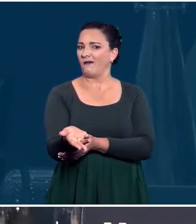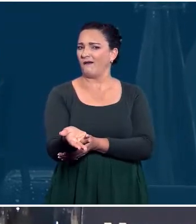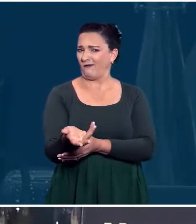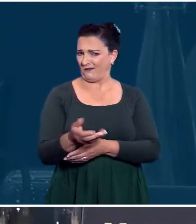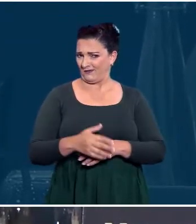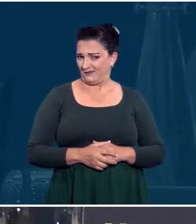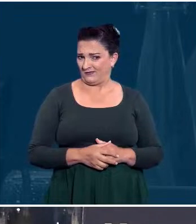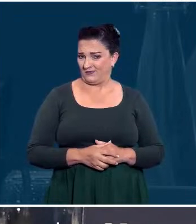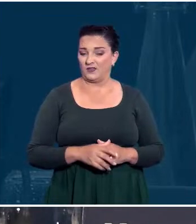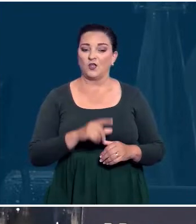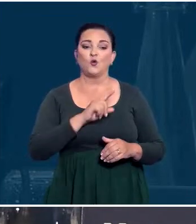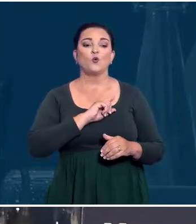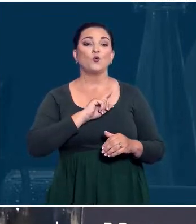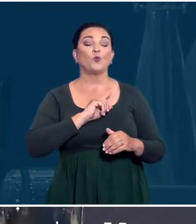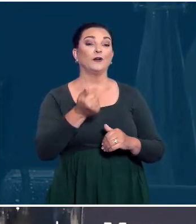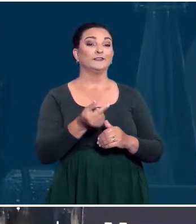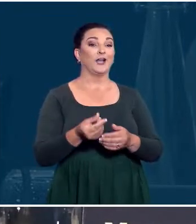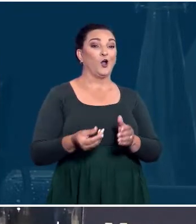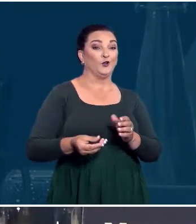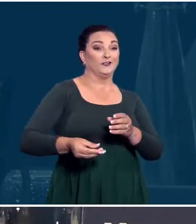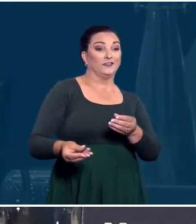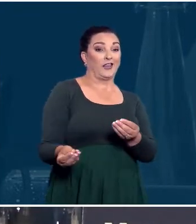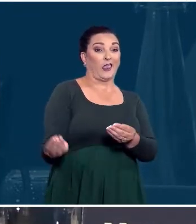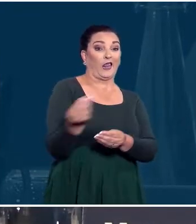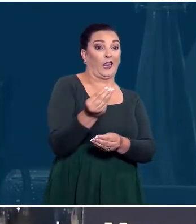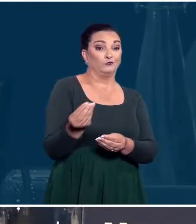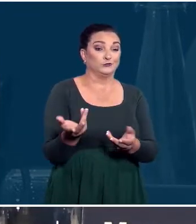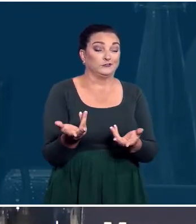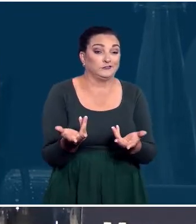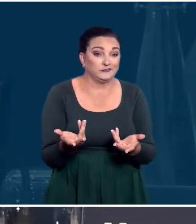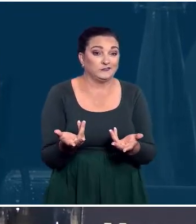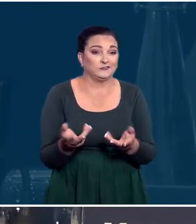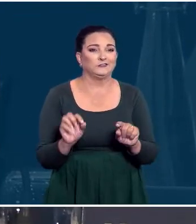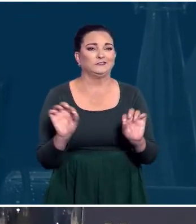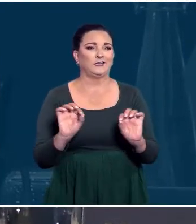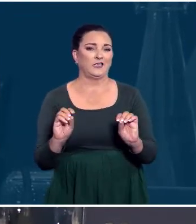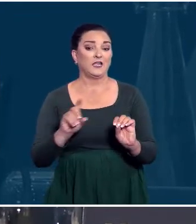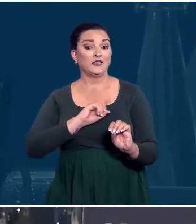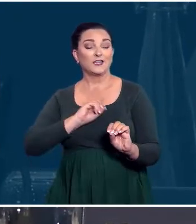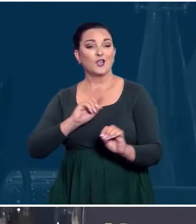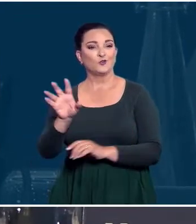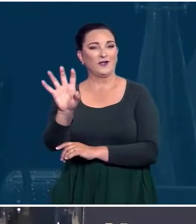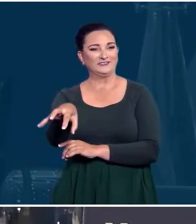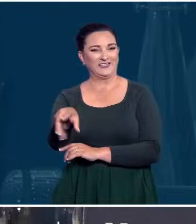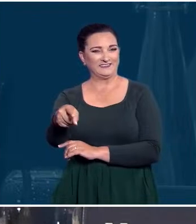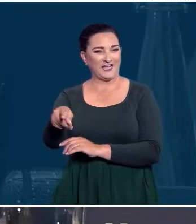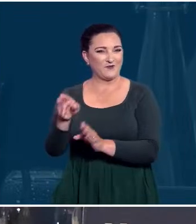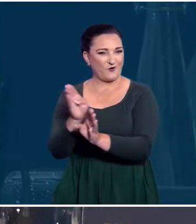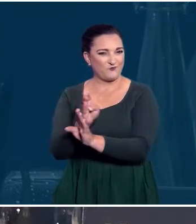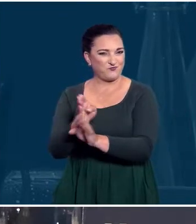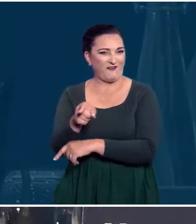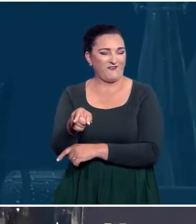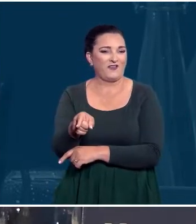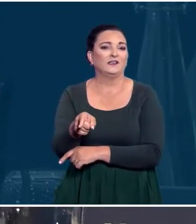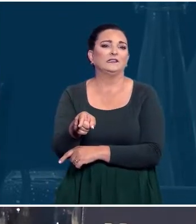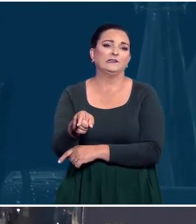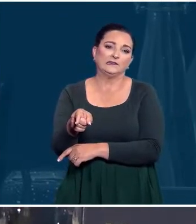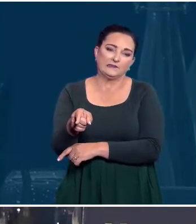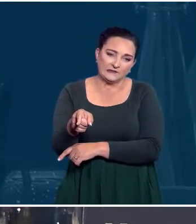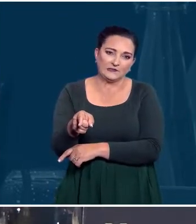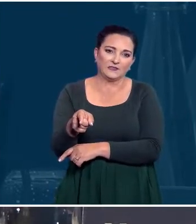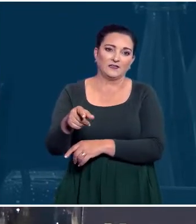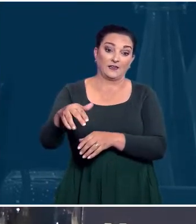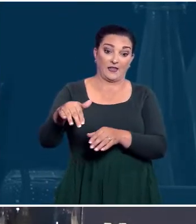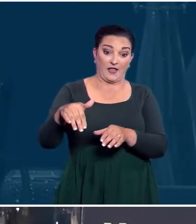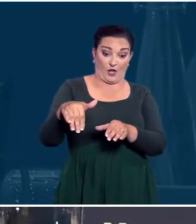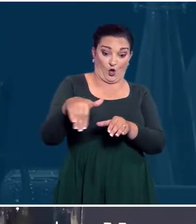flat level and didn't increase anymore. So private sector investment, which is the main component in the